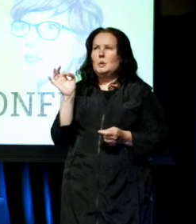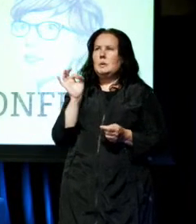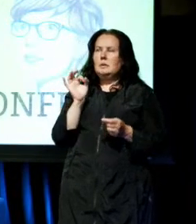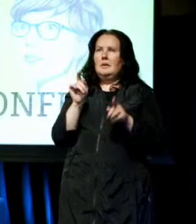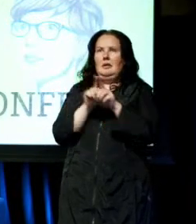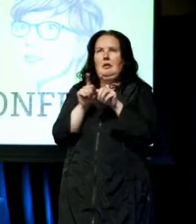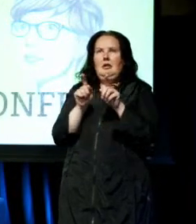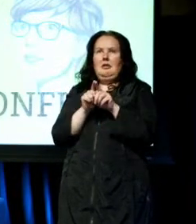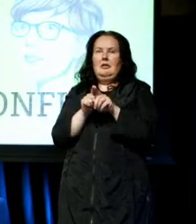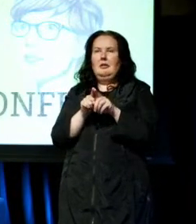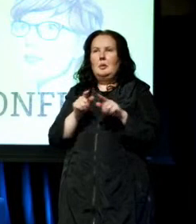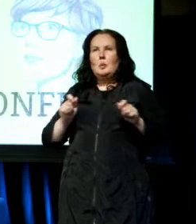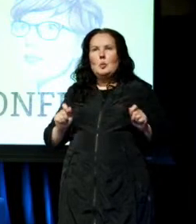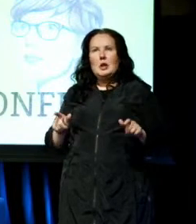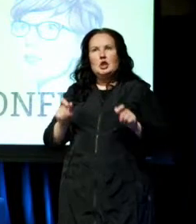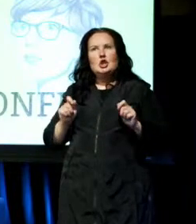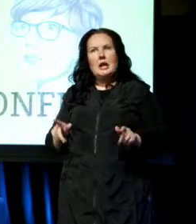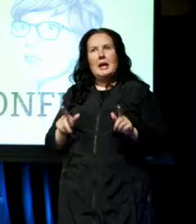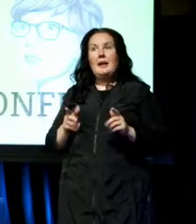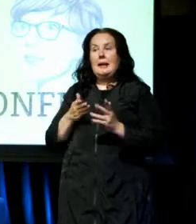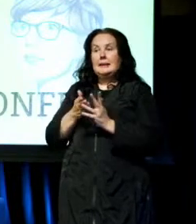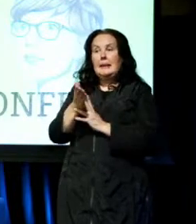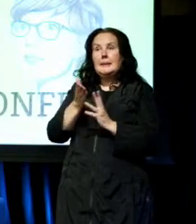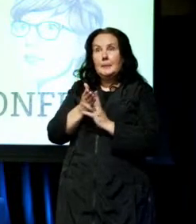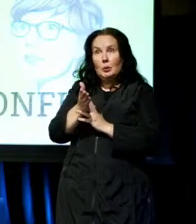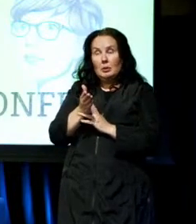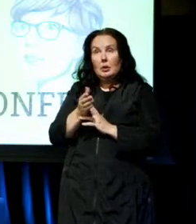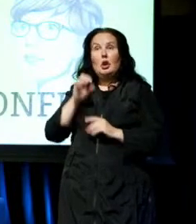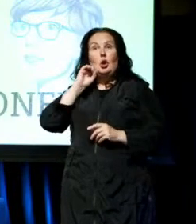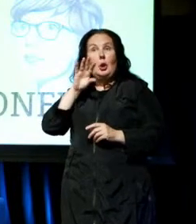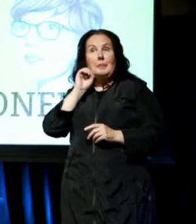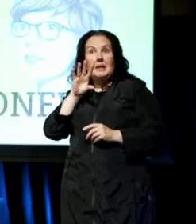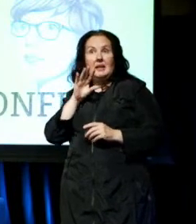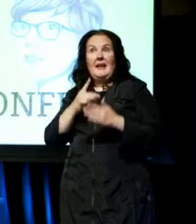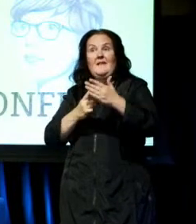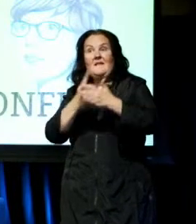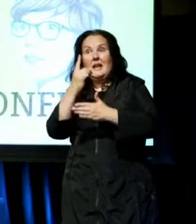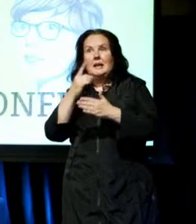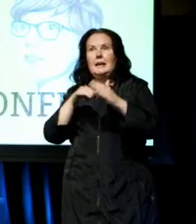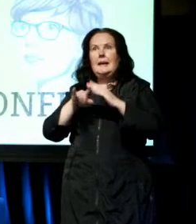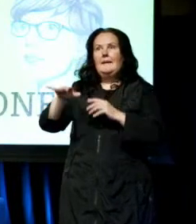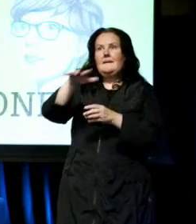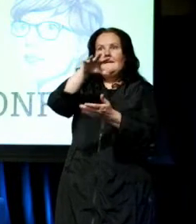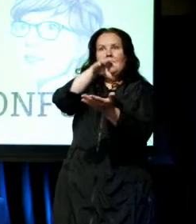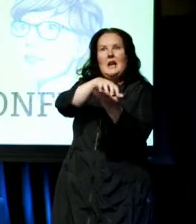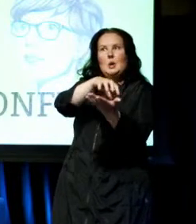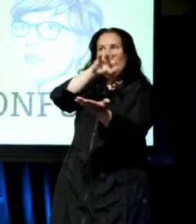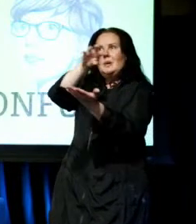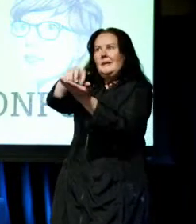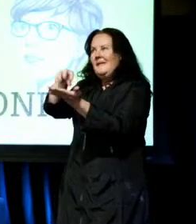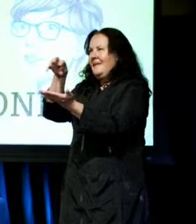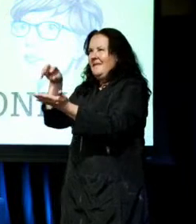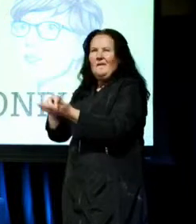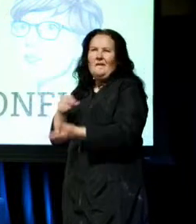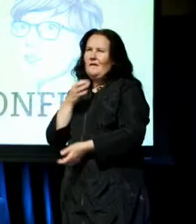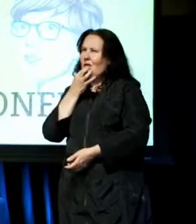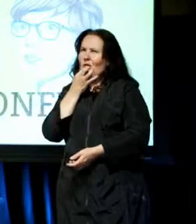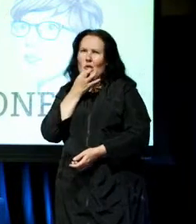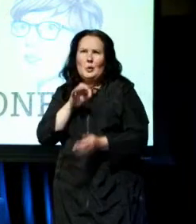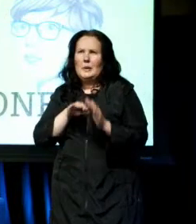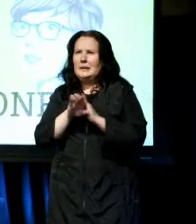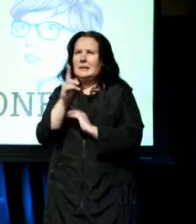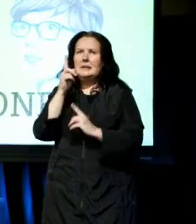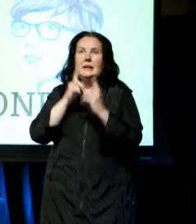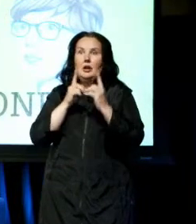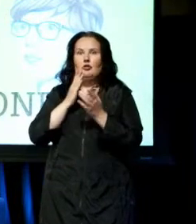like wheelchair accessible comedy gigs in like venues in the city, and so it was just this really